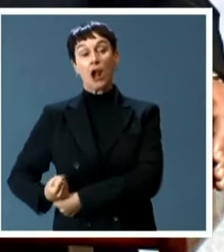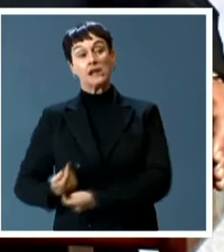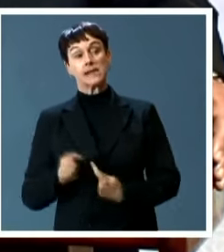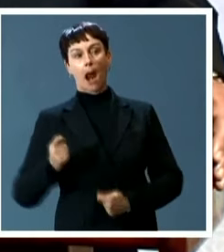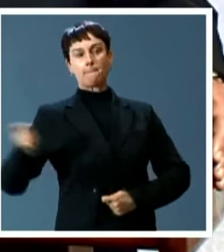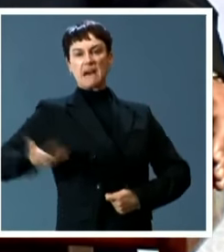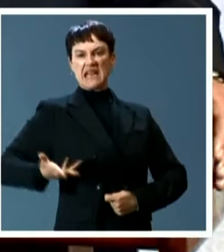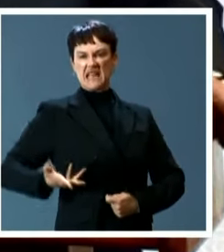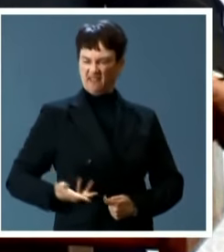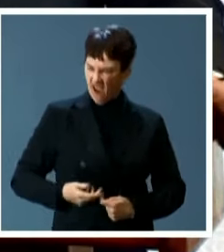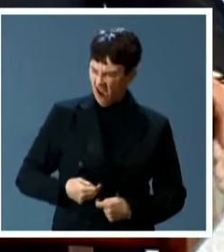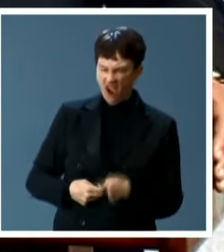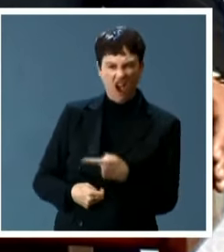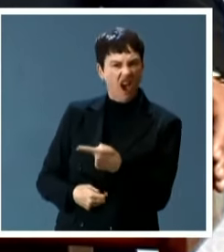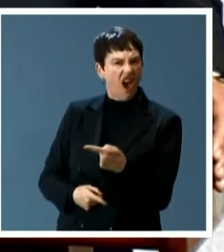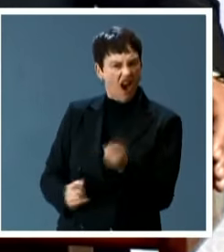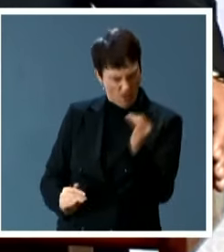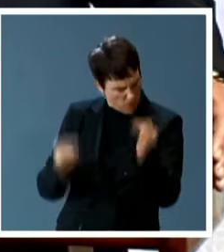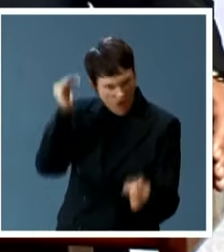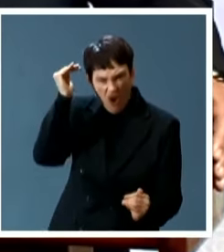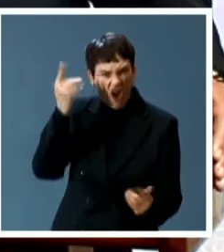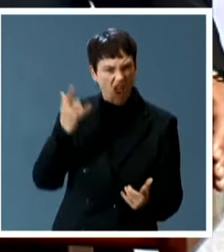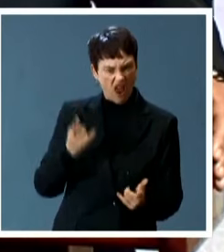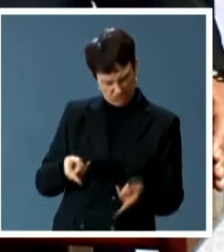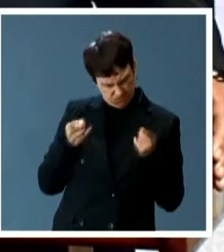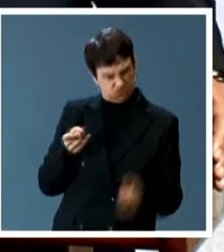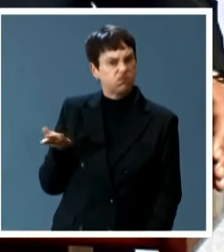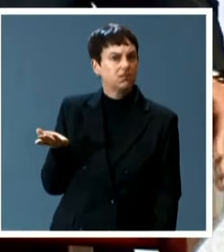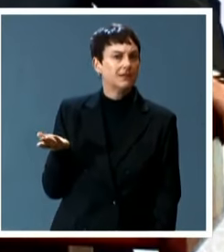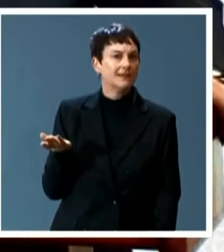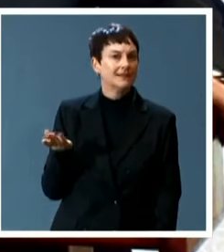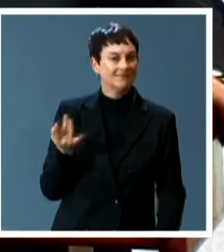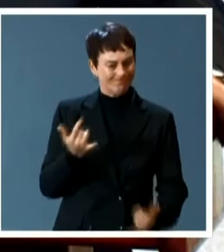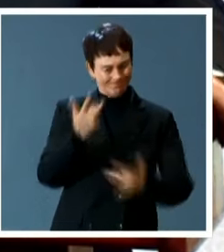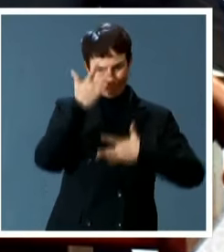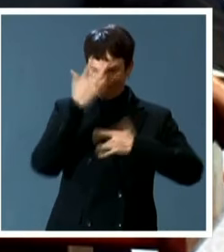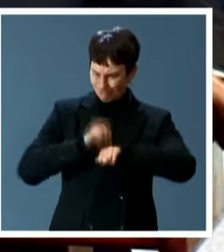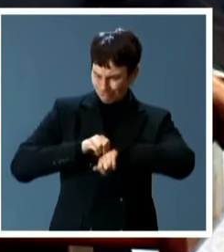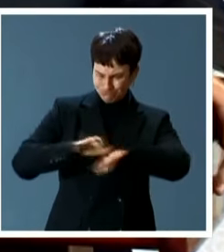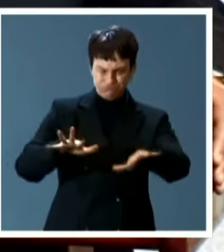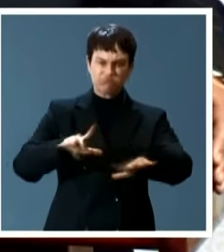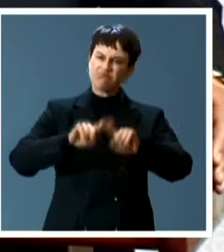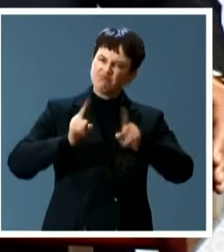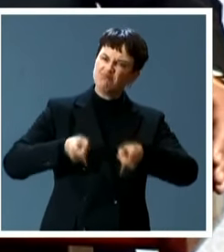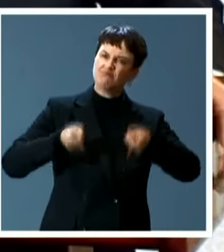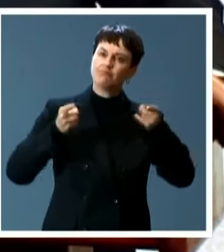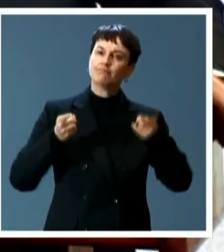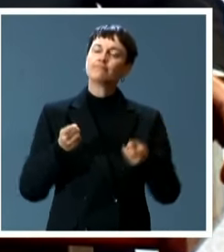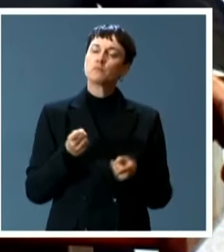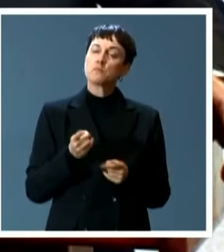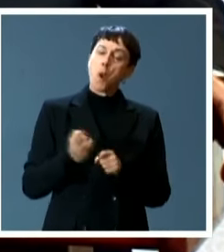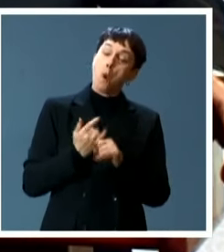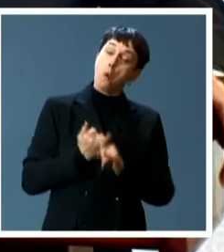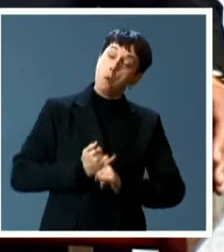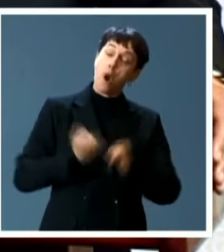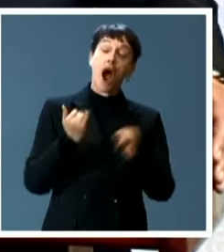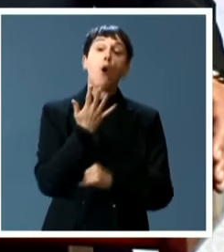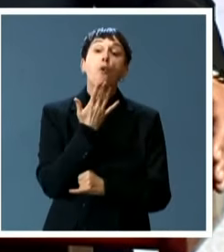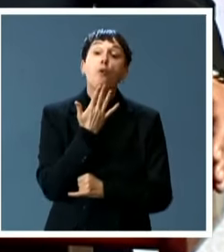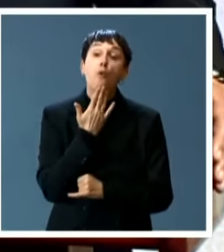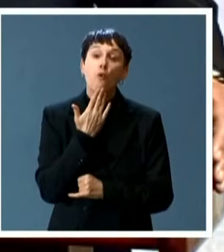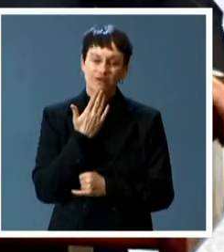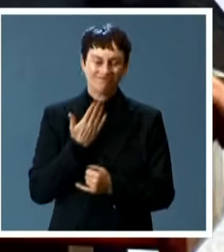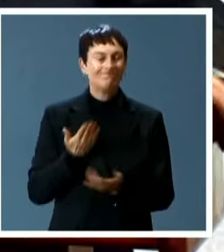inequality. The economic fallout of the pandemic is affecting those who work in the informal economy, small and medium-sized